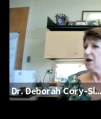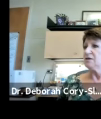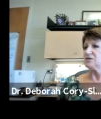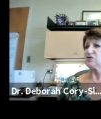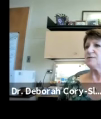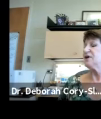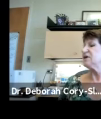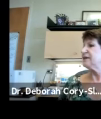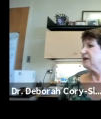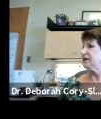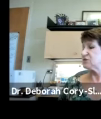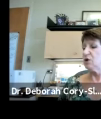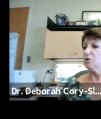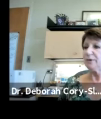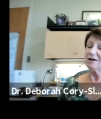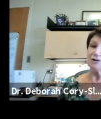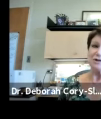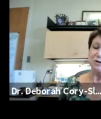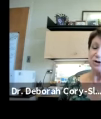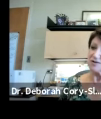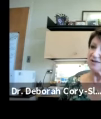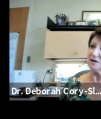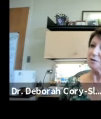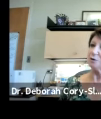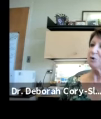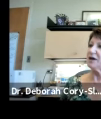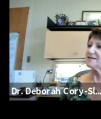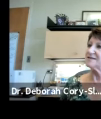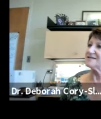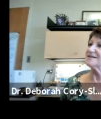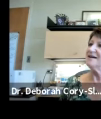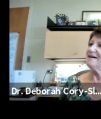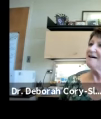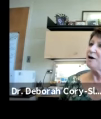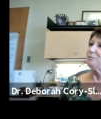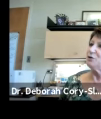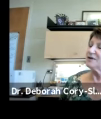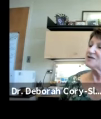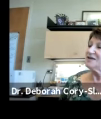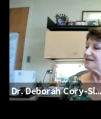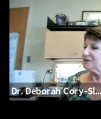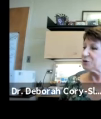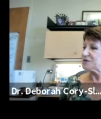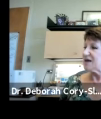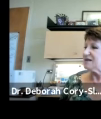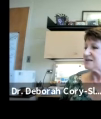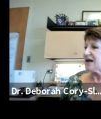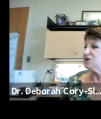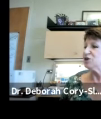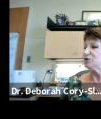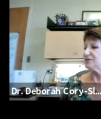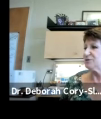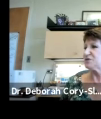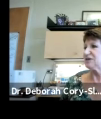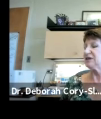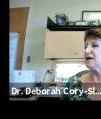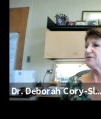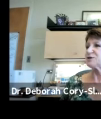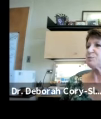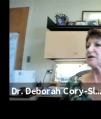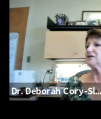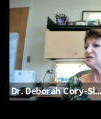This is something that hits home here. It isn't just in other places. You can see that there's a 10-year difference